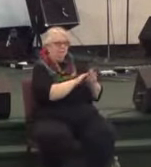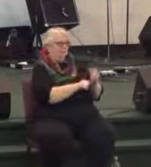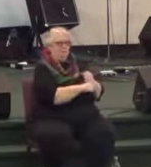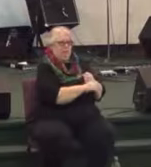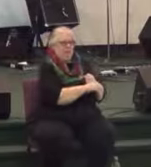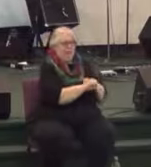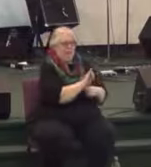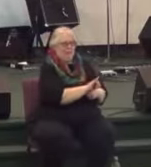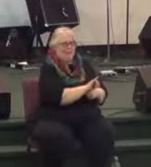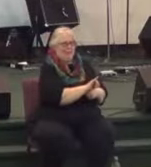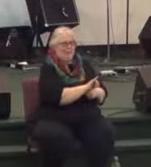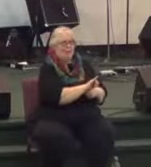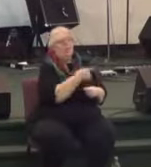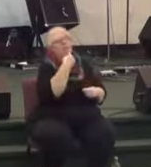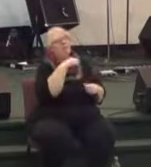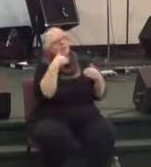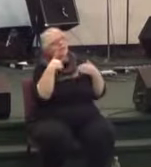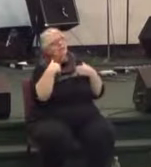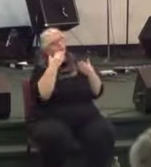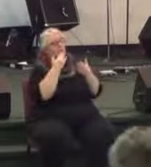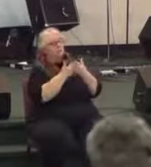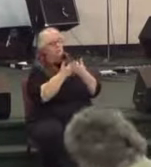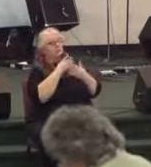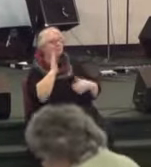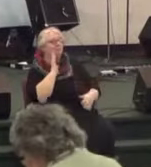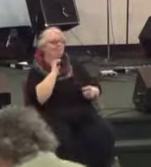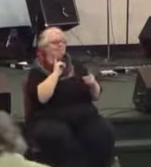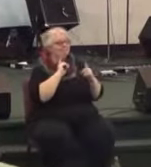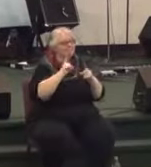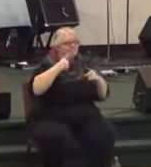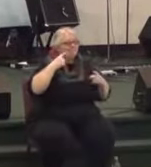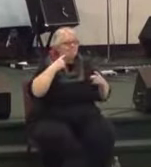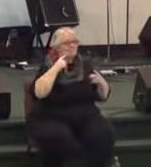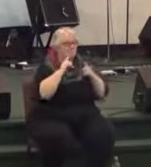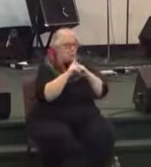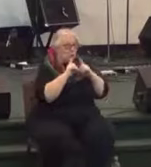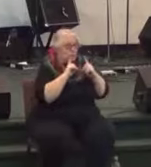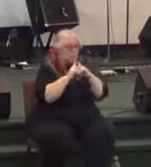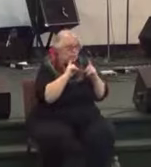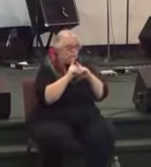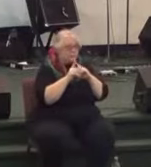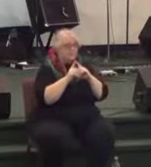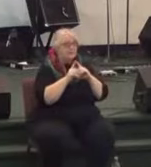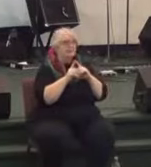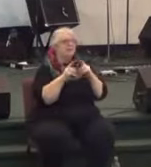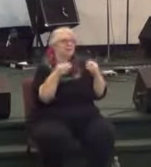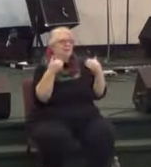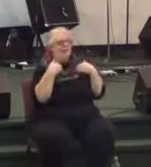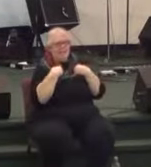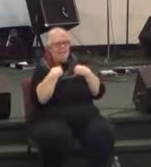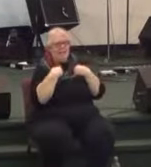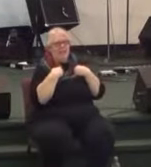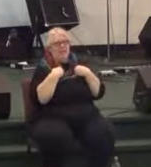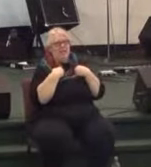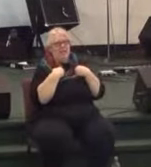just awesome. We had a really good discussion, good sausage and pancakes for breakfast, and we just ate and talked